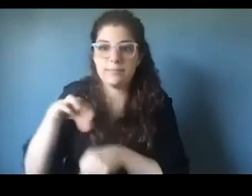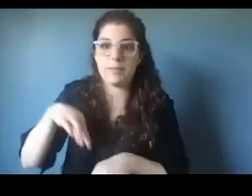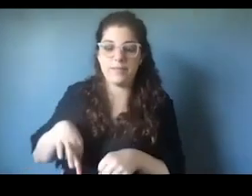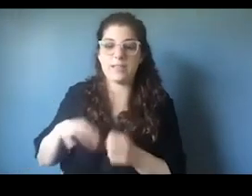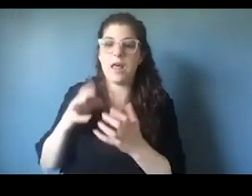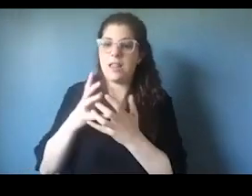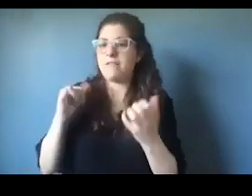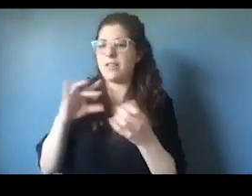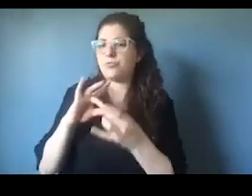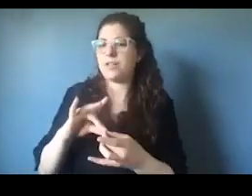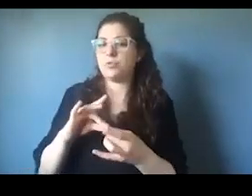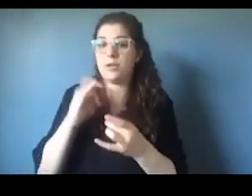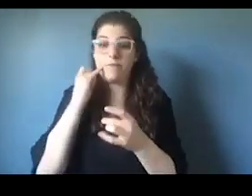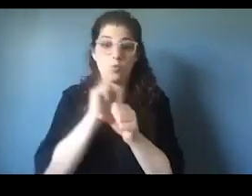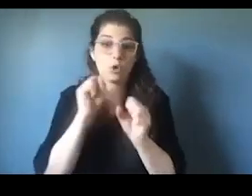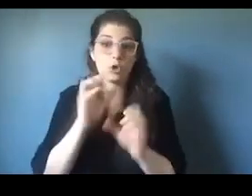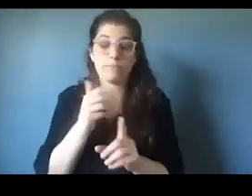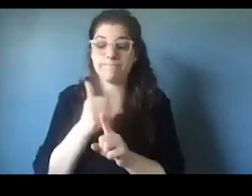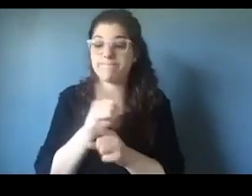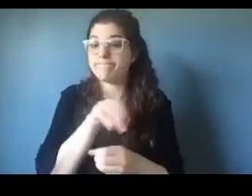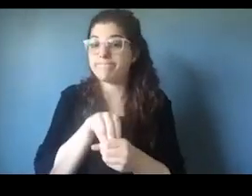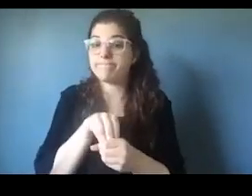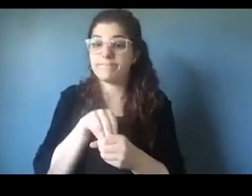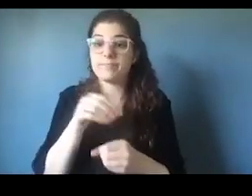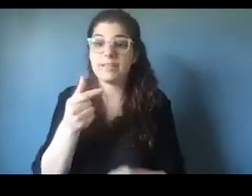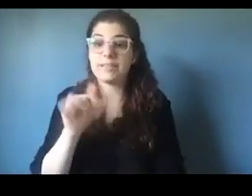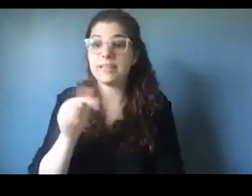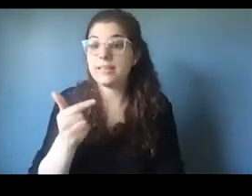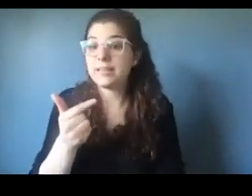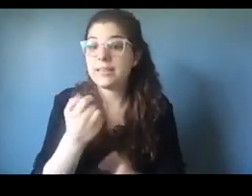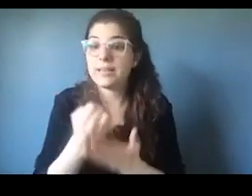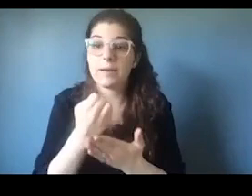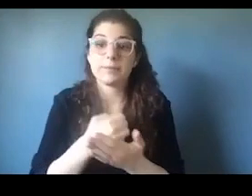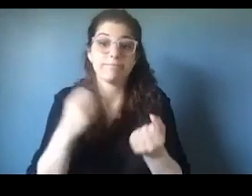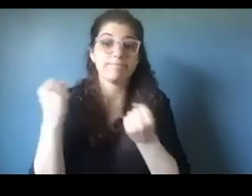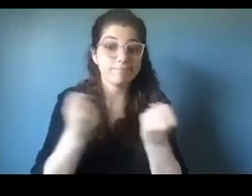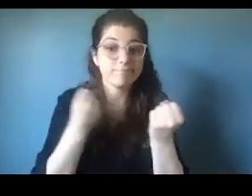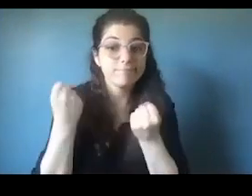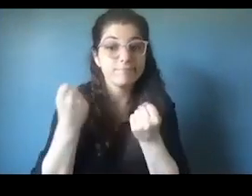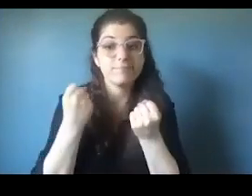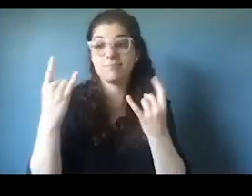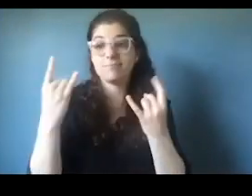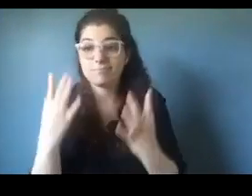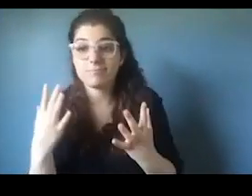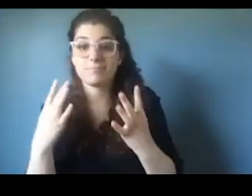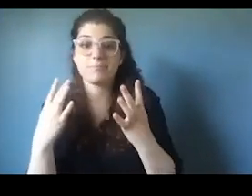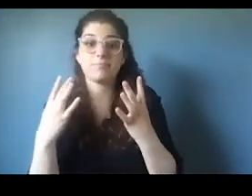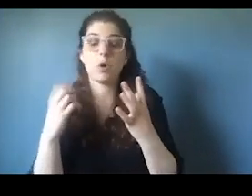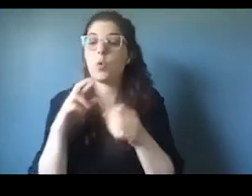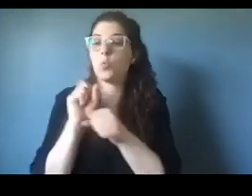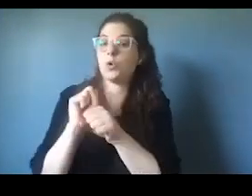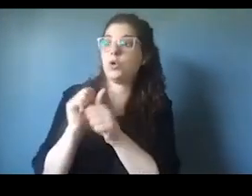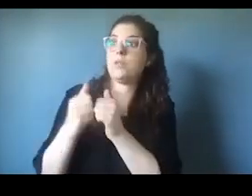whether workers are part of the gig economy or part-time or otherwise working with high enough wages